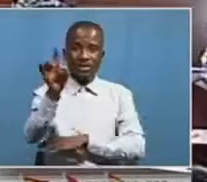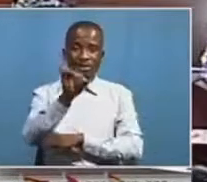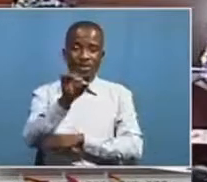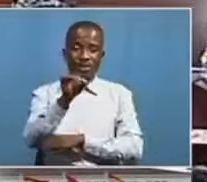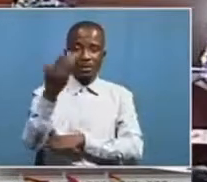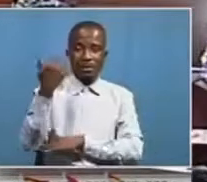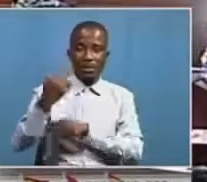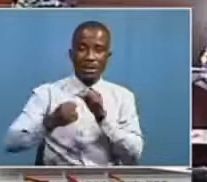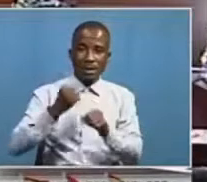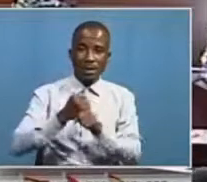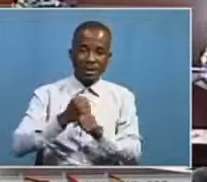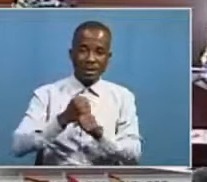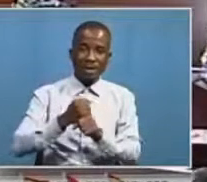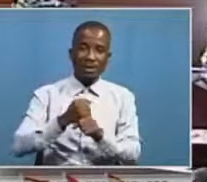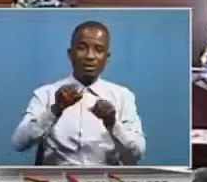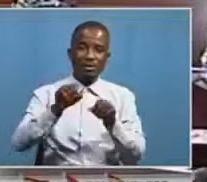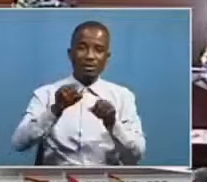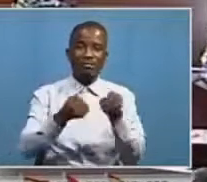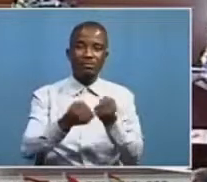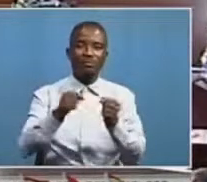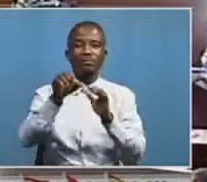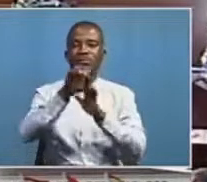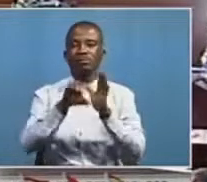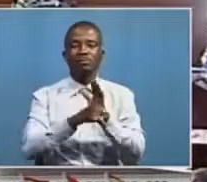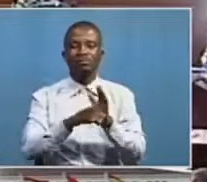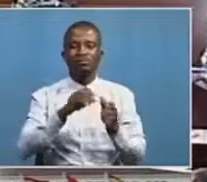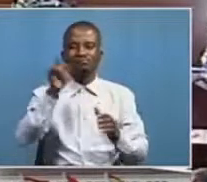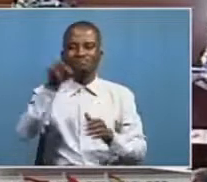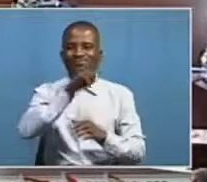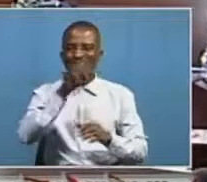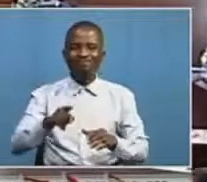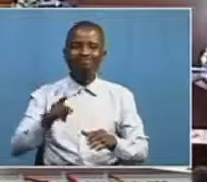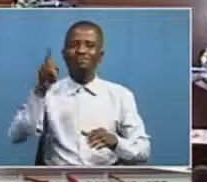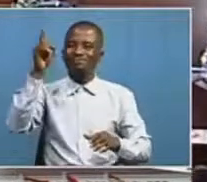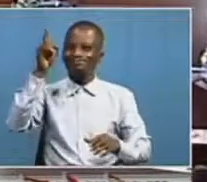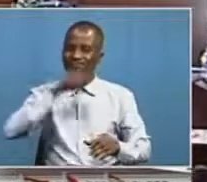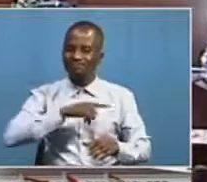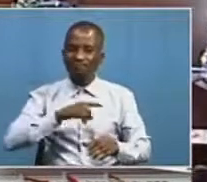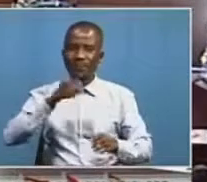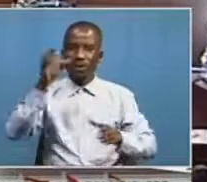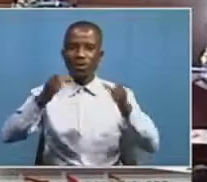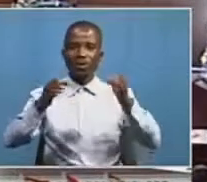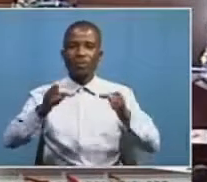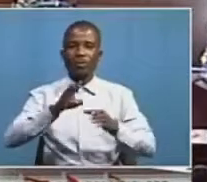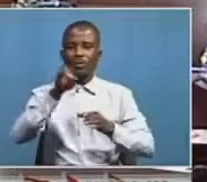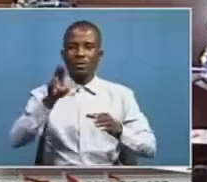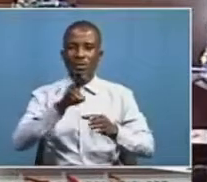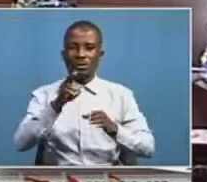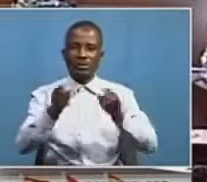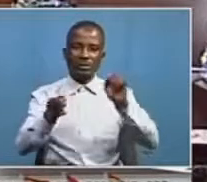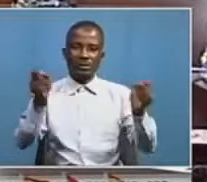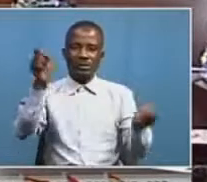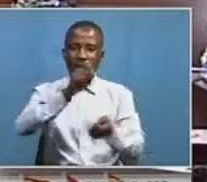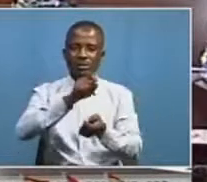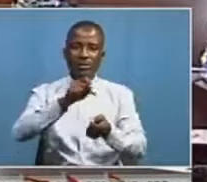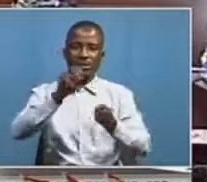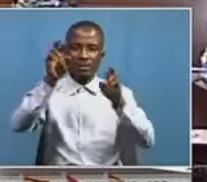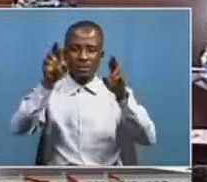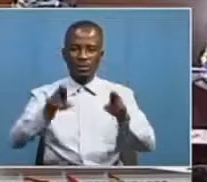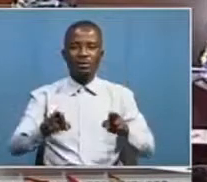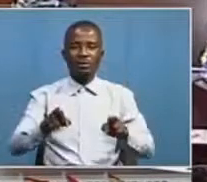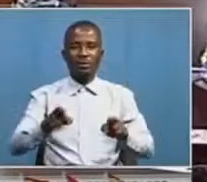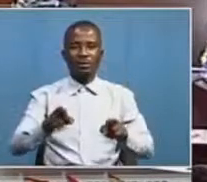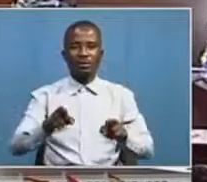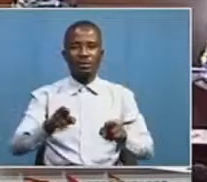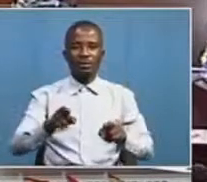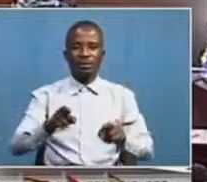2020 to be unconstitutional, null and void, and yet for this court to use void declaration to change the result of the election by